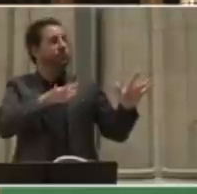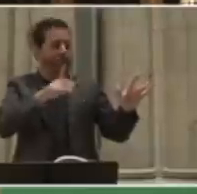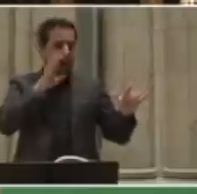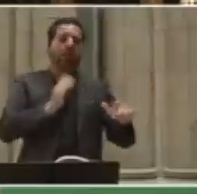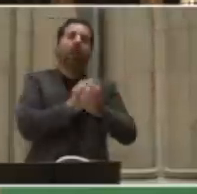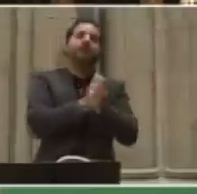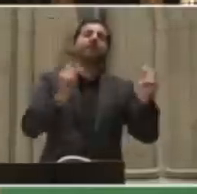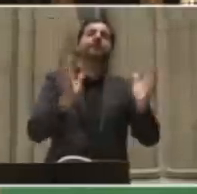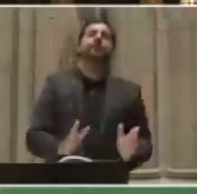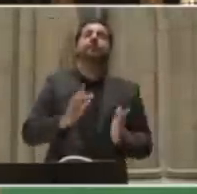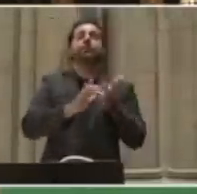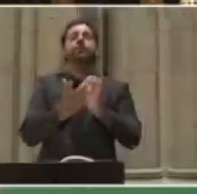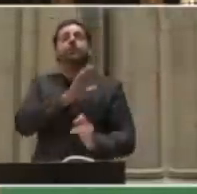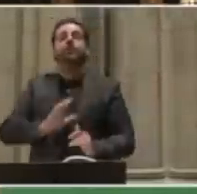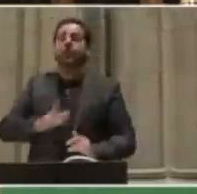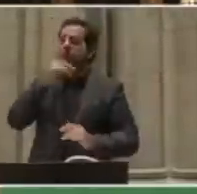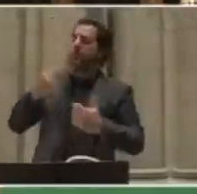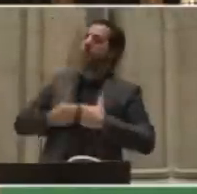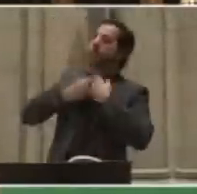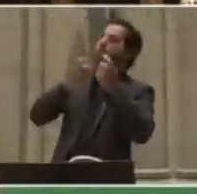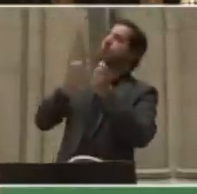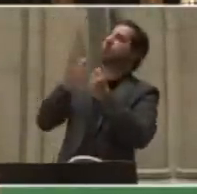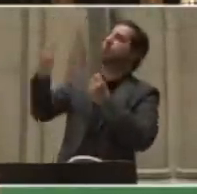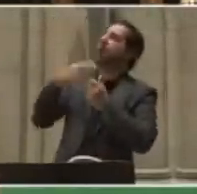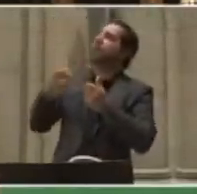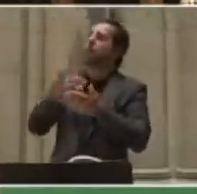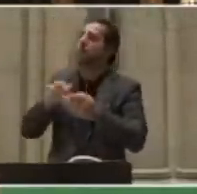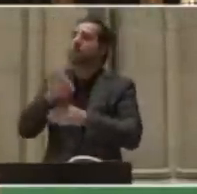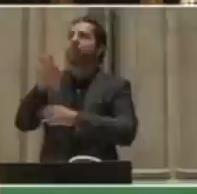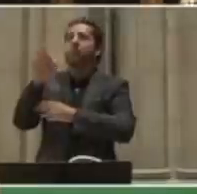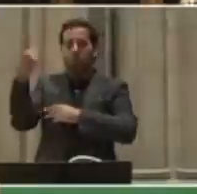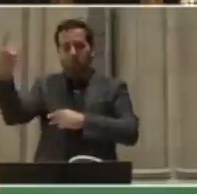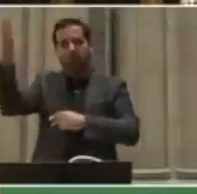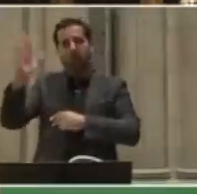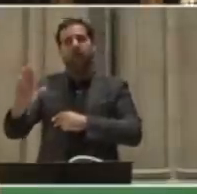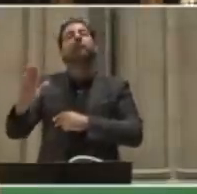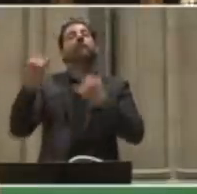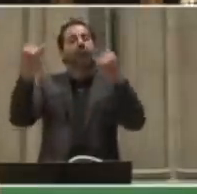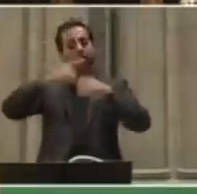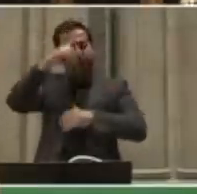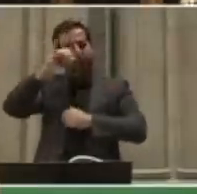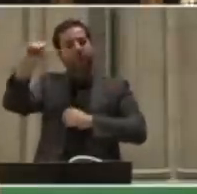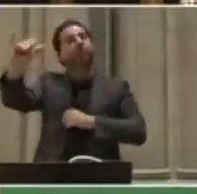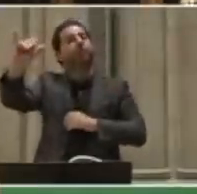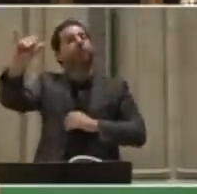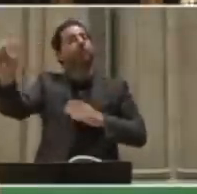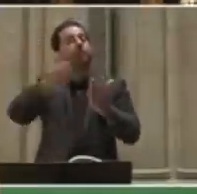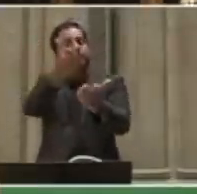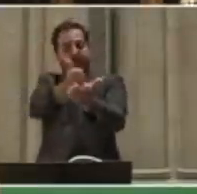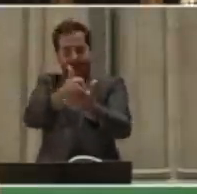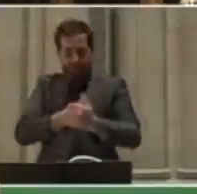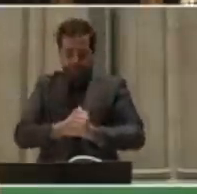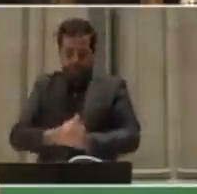Savior Jesus Christ, who lives and reigns with you and the Holy Spirit, one God, now and forever.